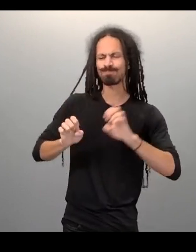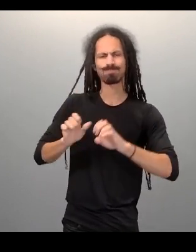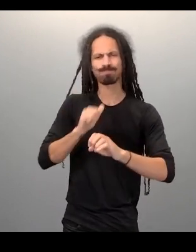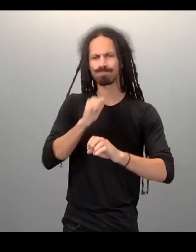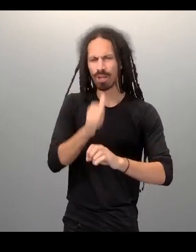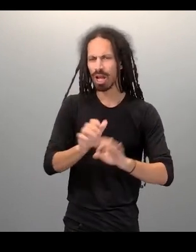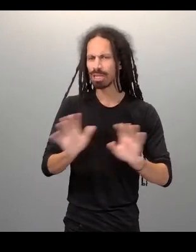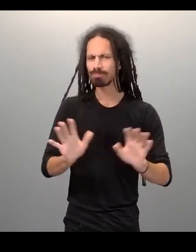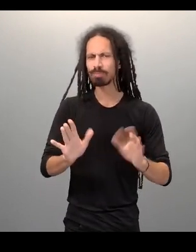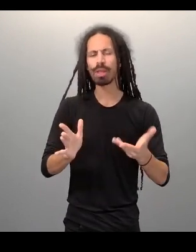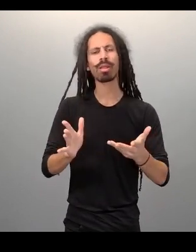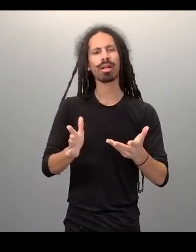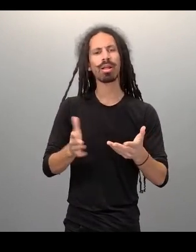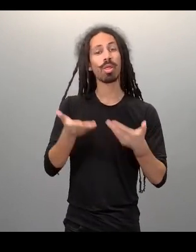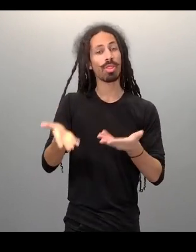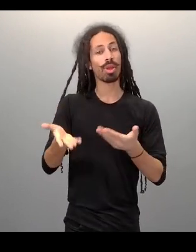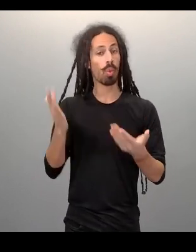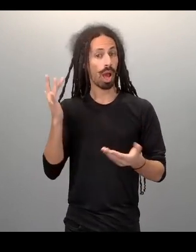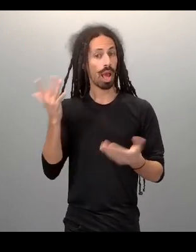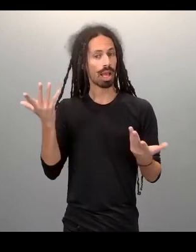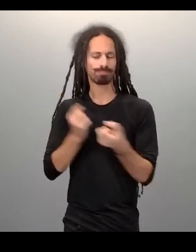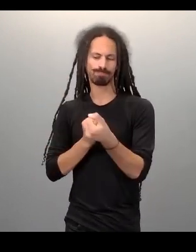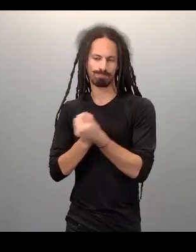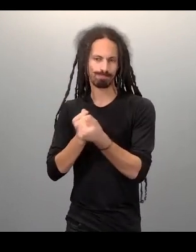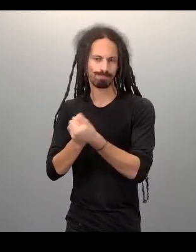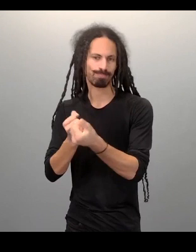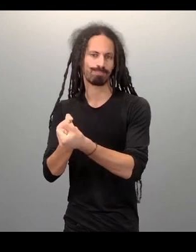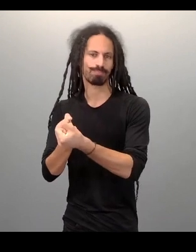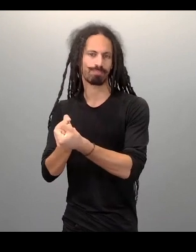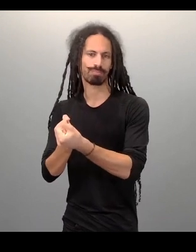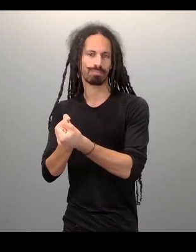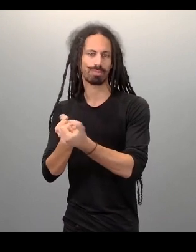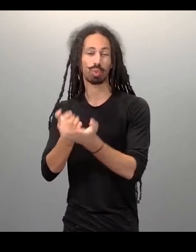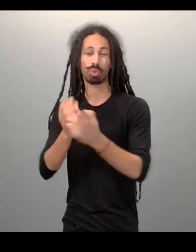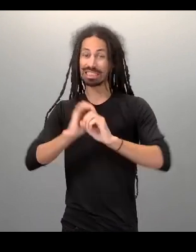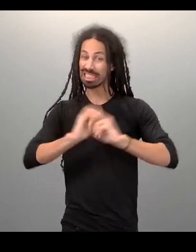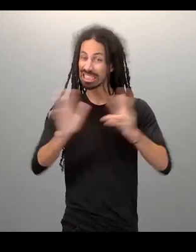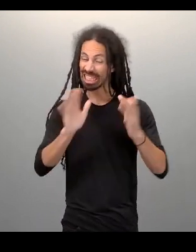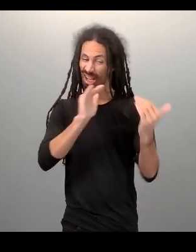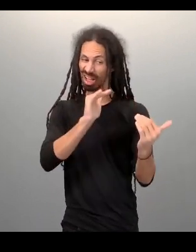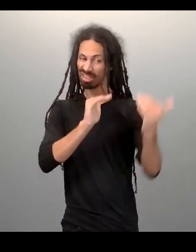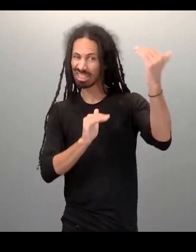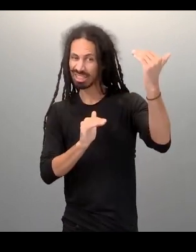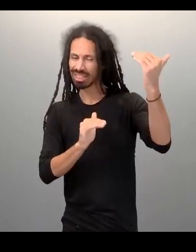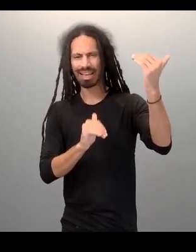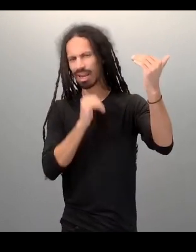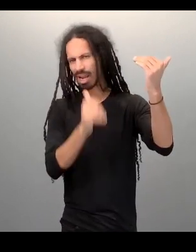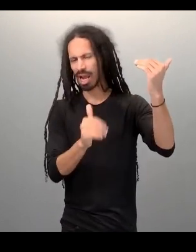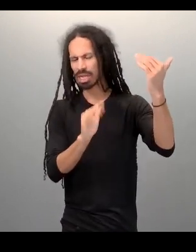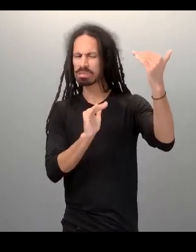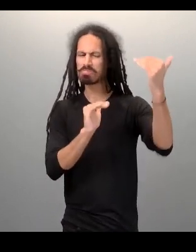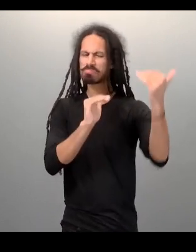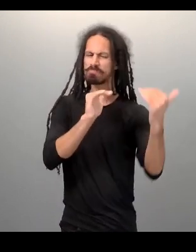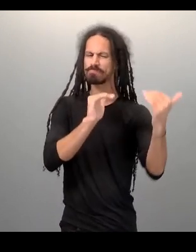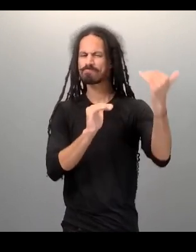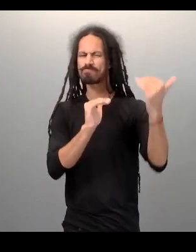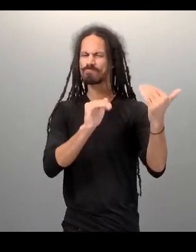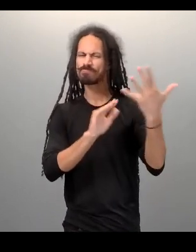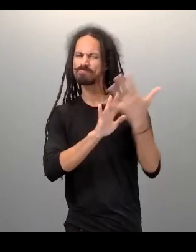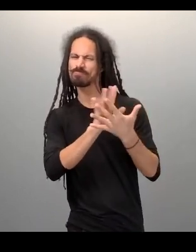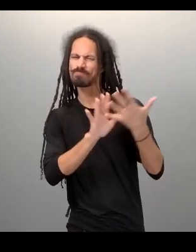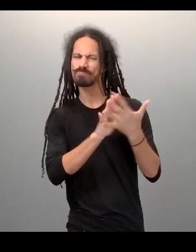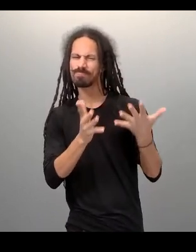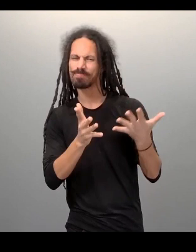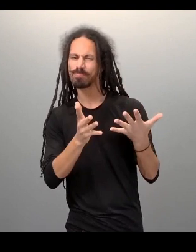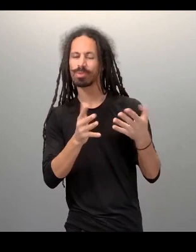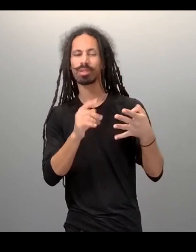your program. So there's not a very clear power distinction. The context, though, is